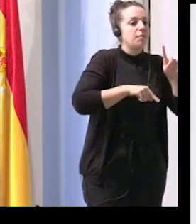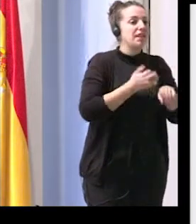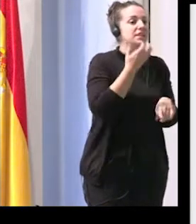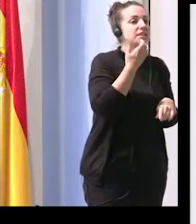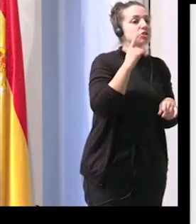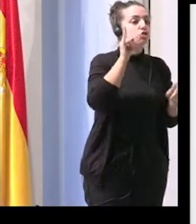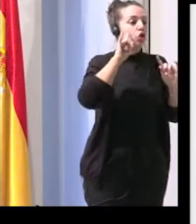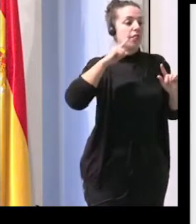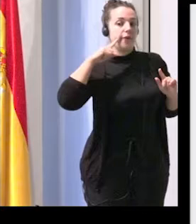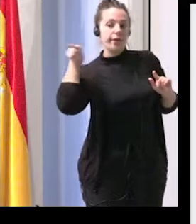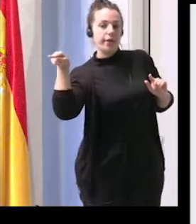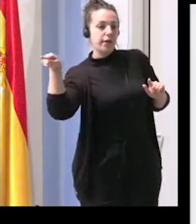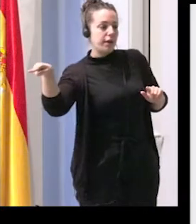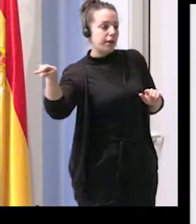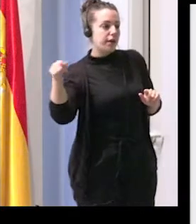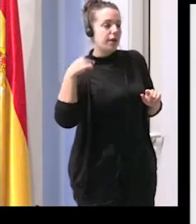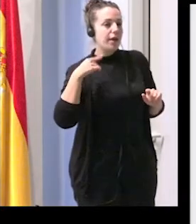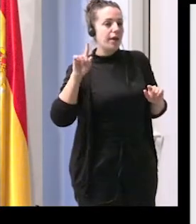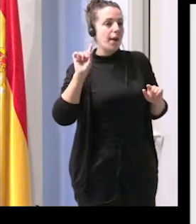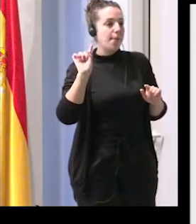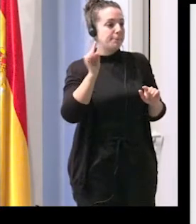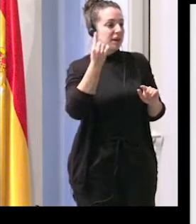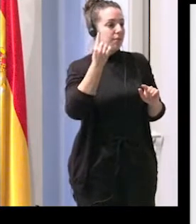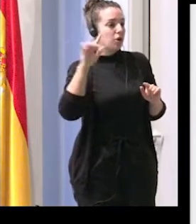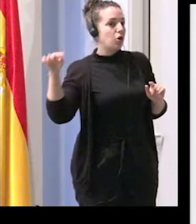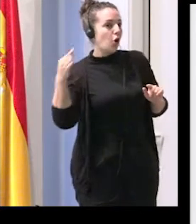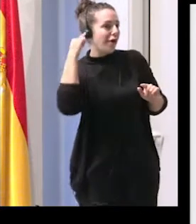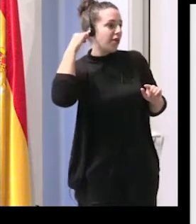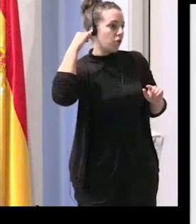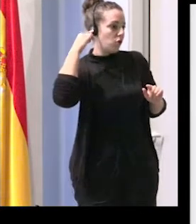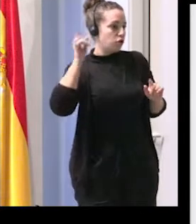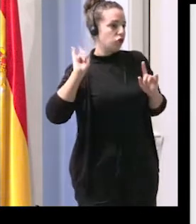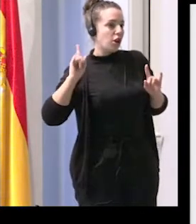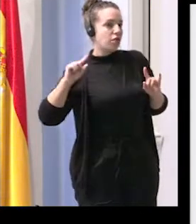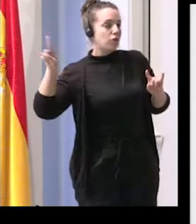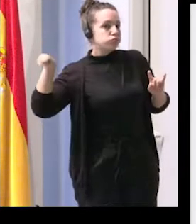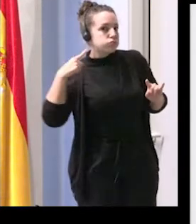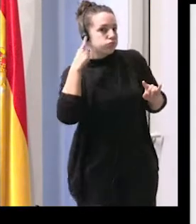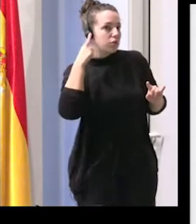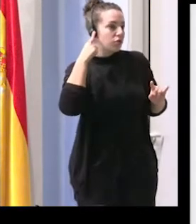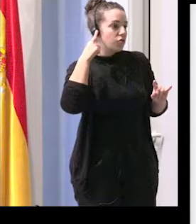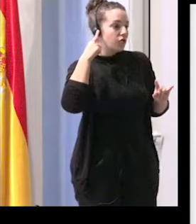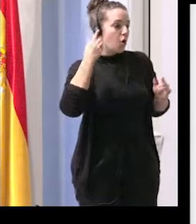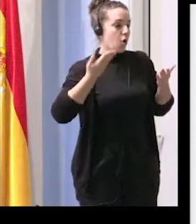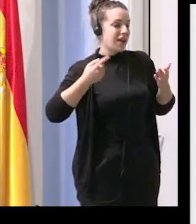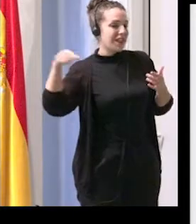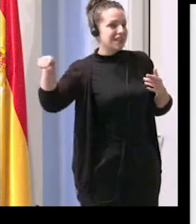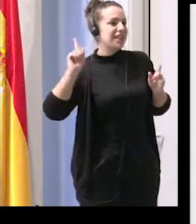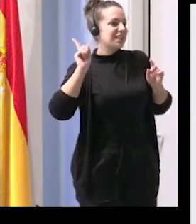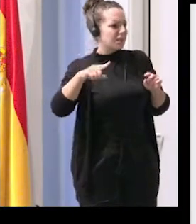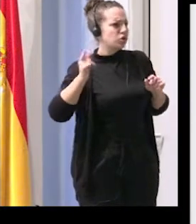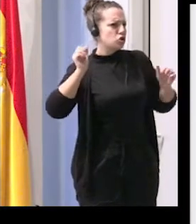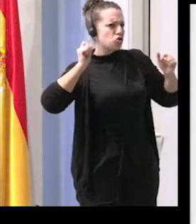arriving first at the near ear relative to the other ear, and it's going to be louder in the near ear. Those are